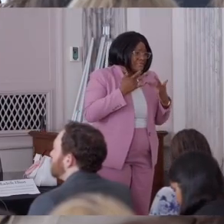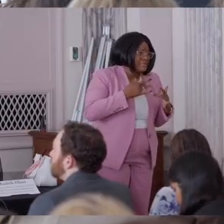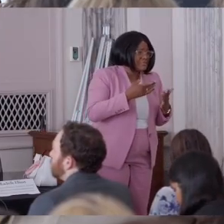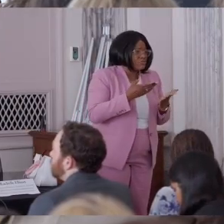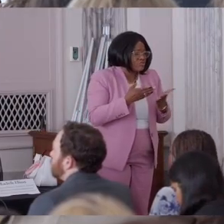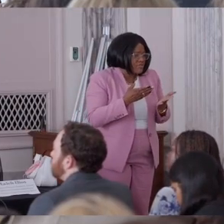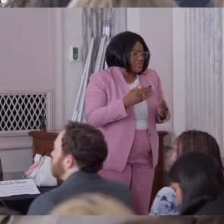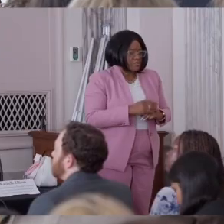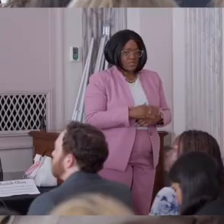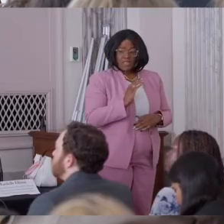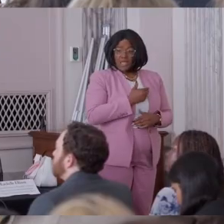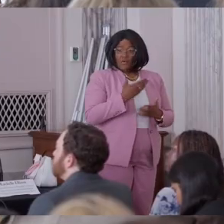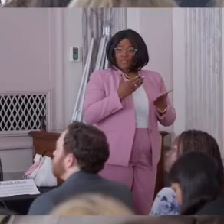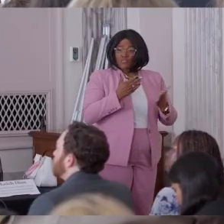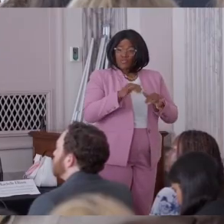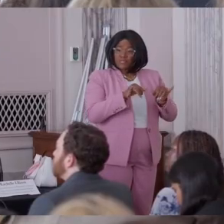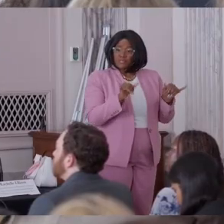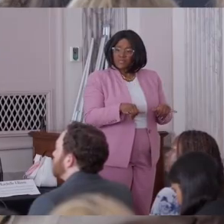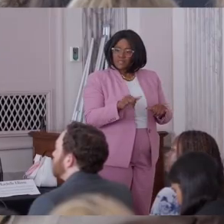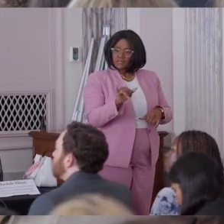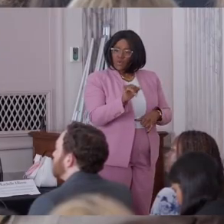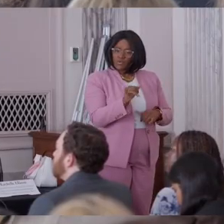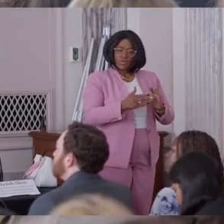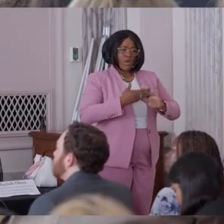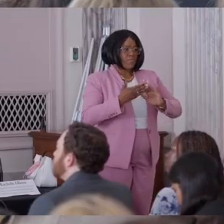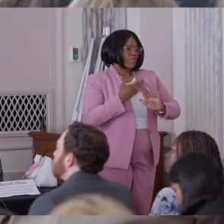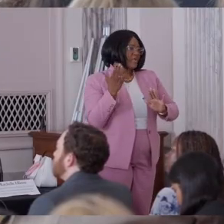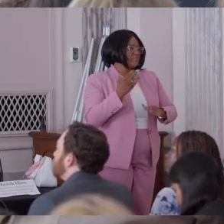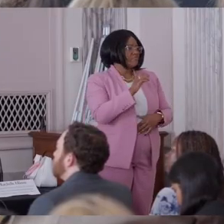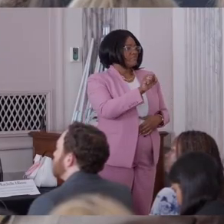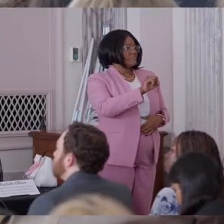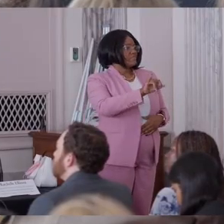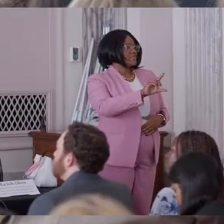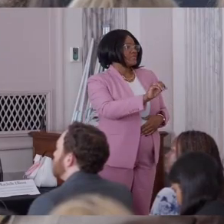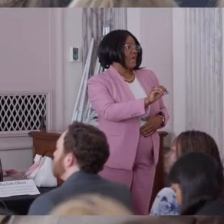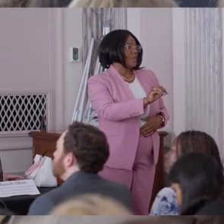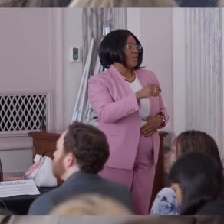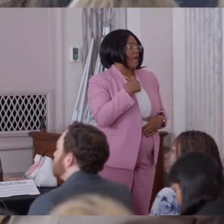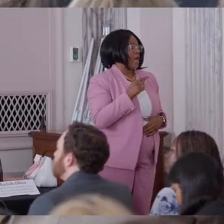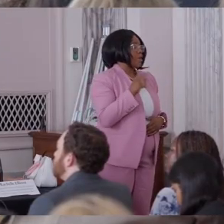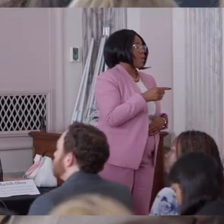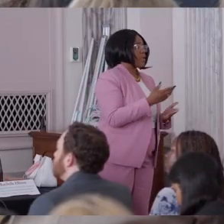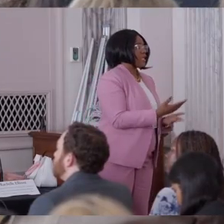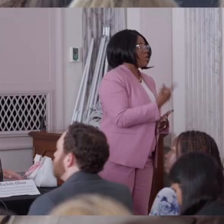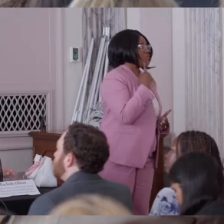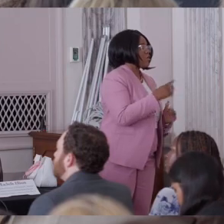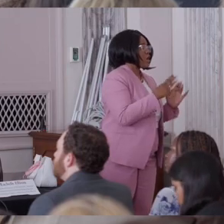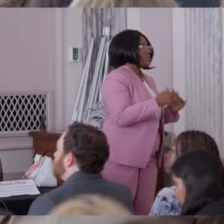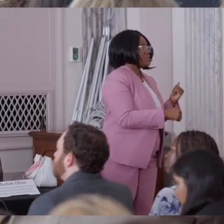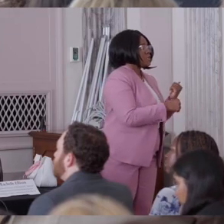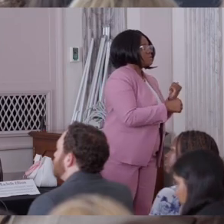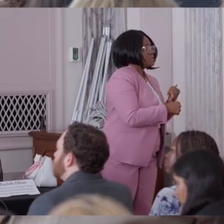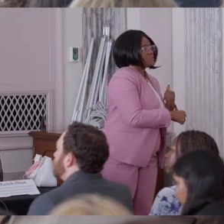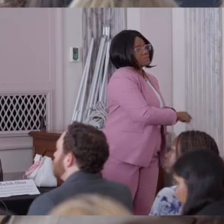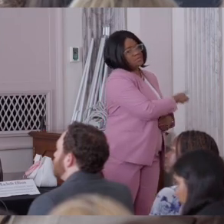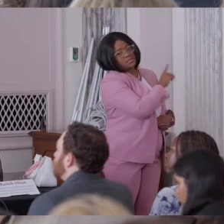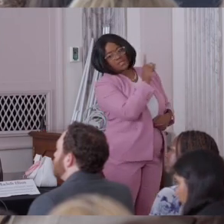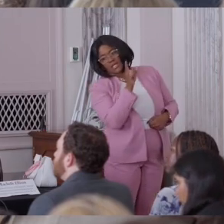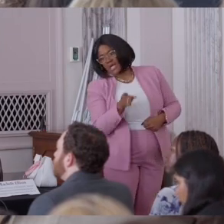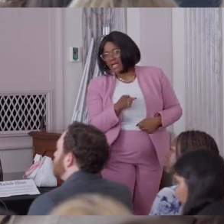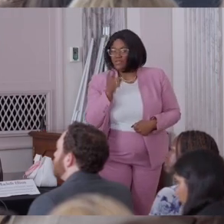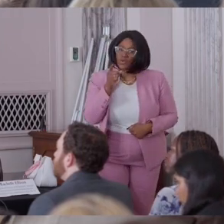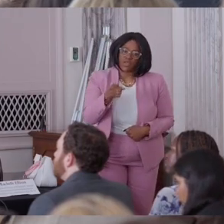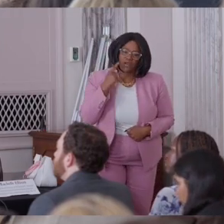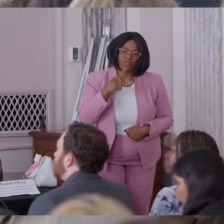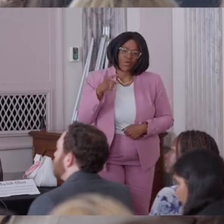Our services systems also operate in what we call silos. I go here to get my housing assistance. I go there to get my mental health help, versus there for a